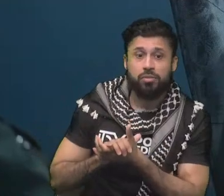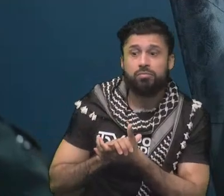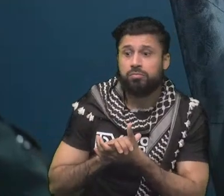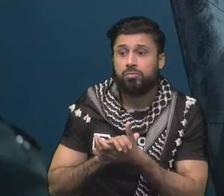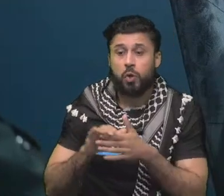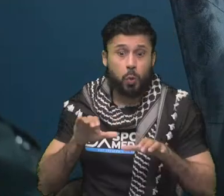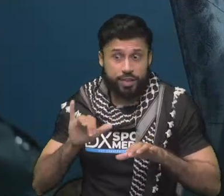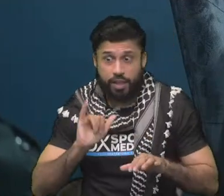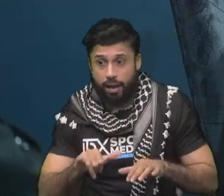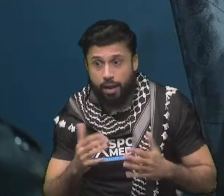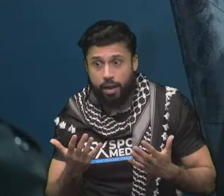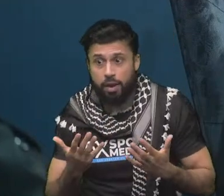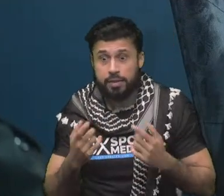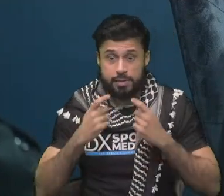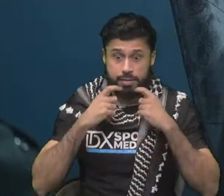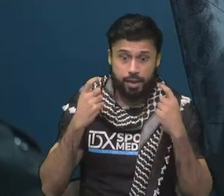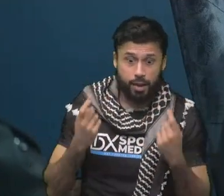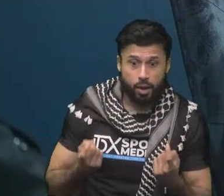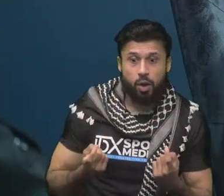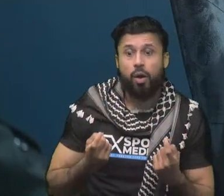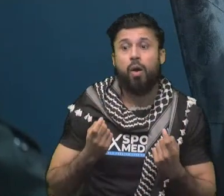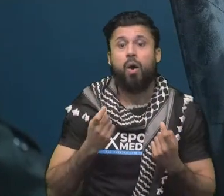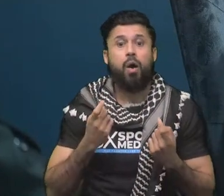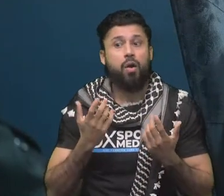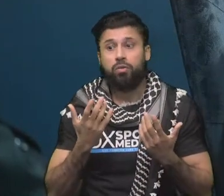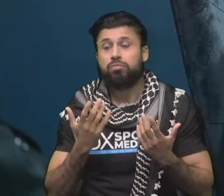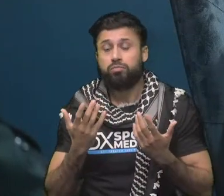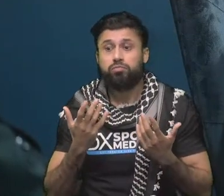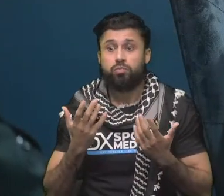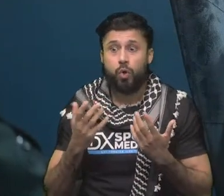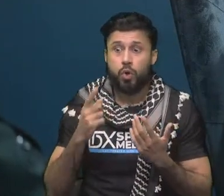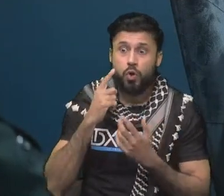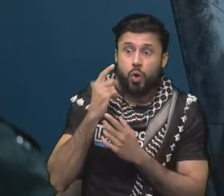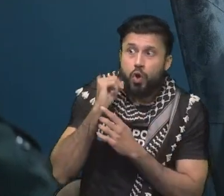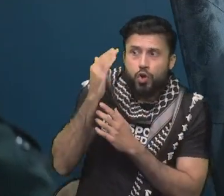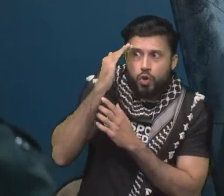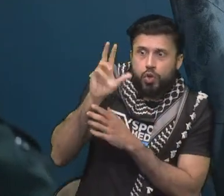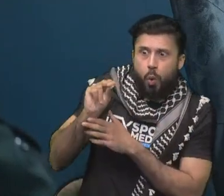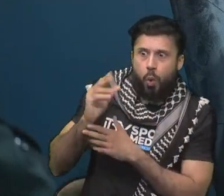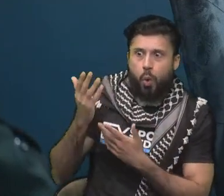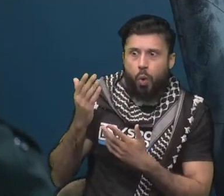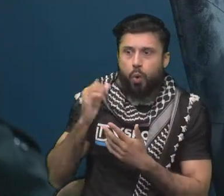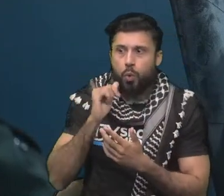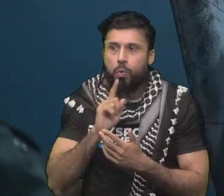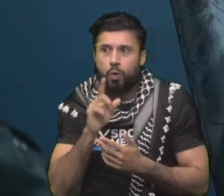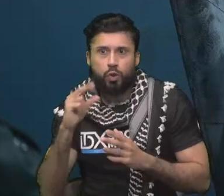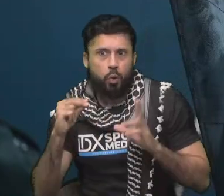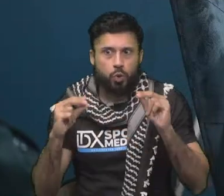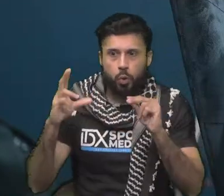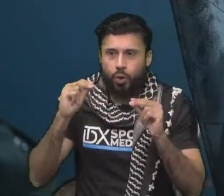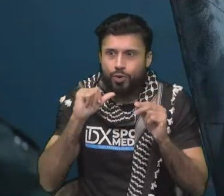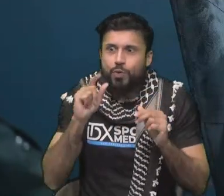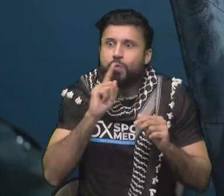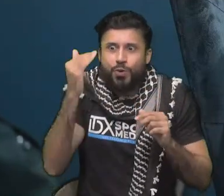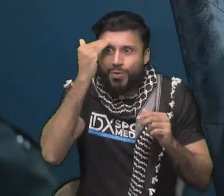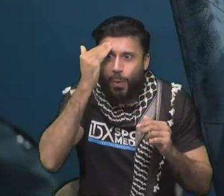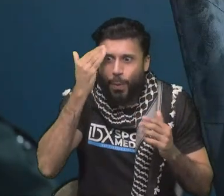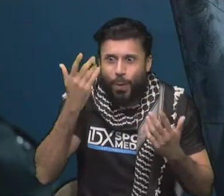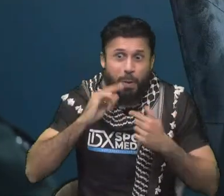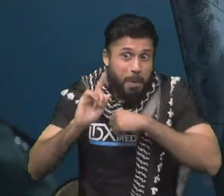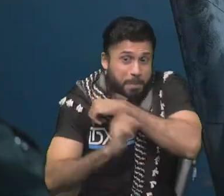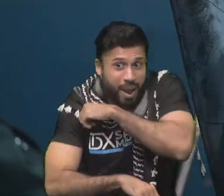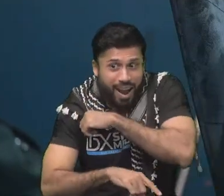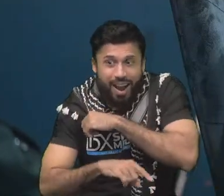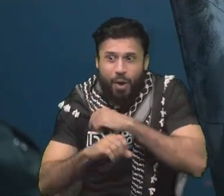following the same principle. Like, they can do it, it's okay, as long as they're not going to be punished immediately, I still have